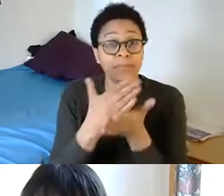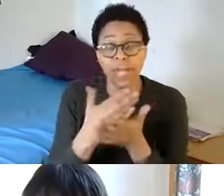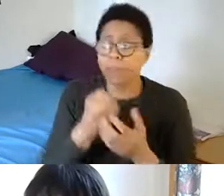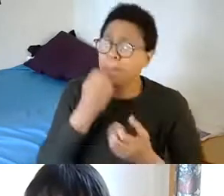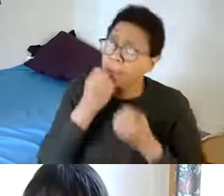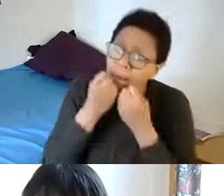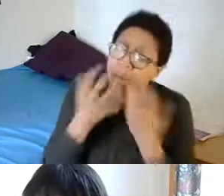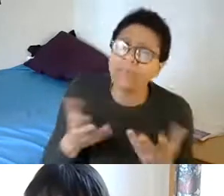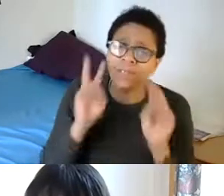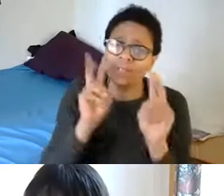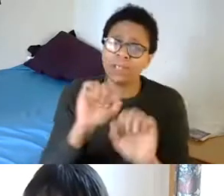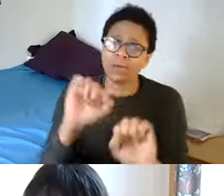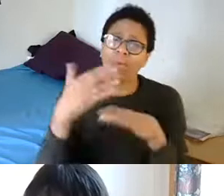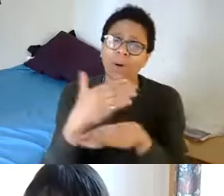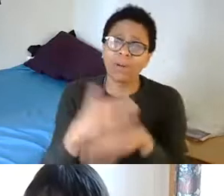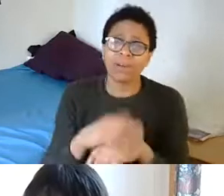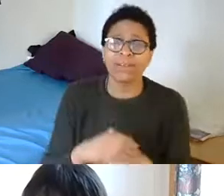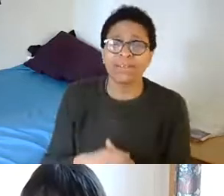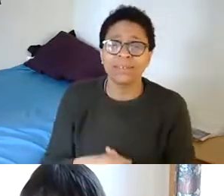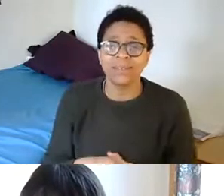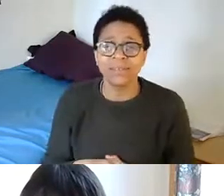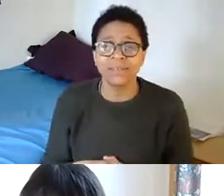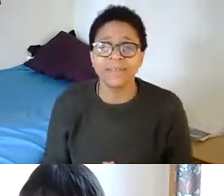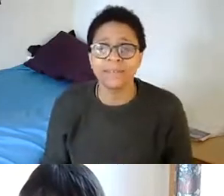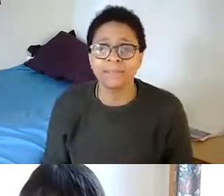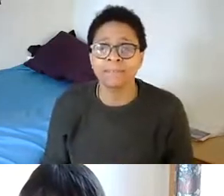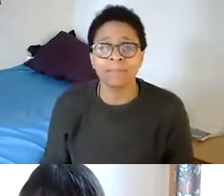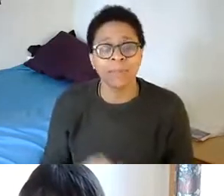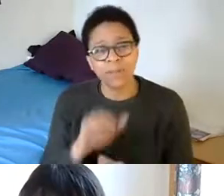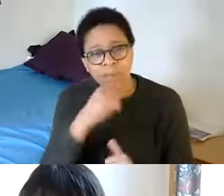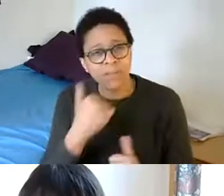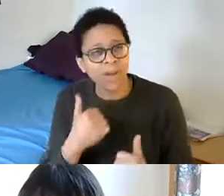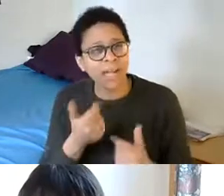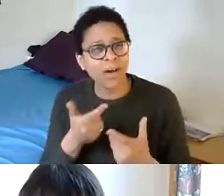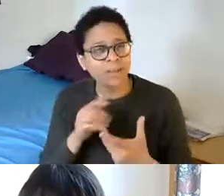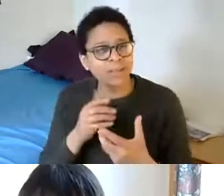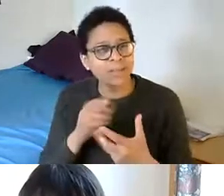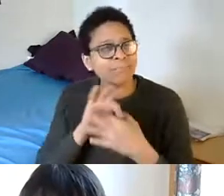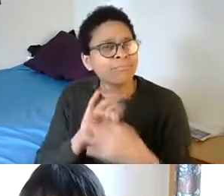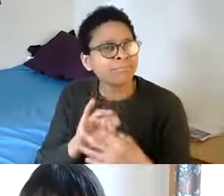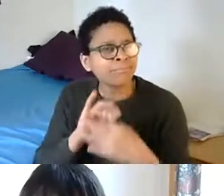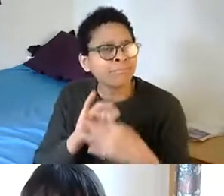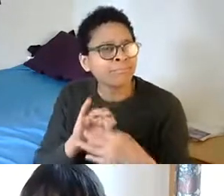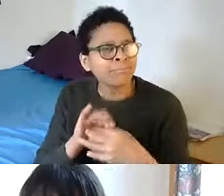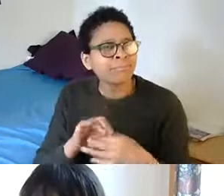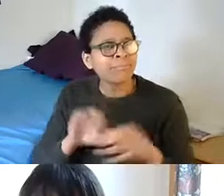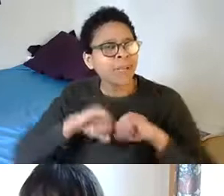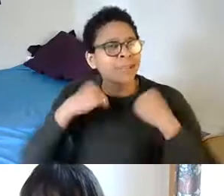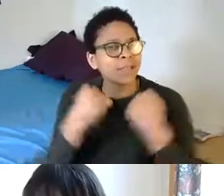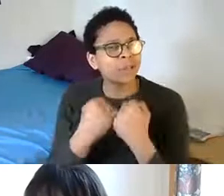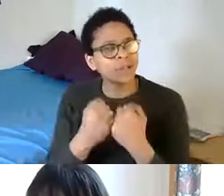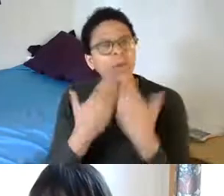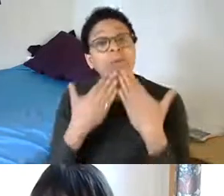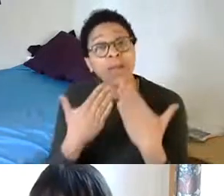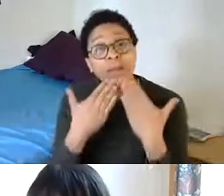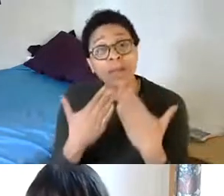to see your work as well. It's really made it like a really nice personal session, I think. So yeah, thank